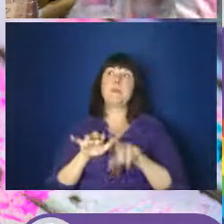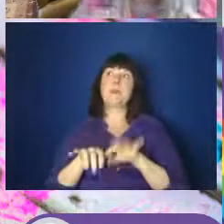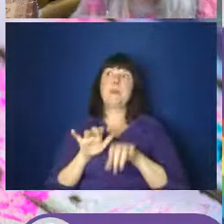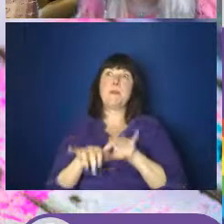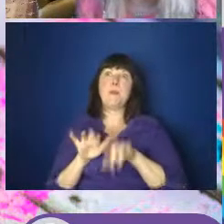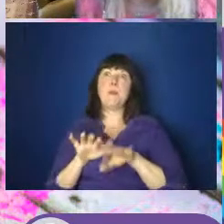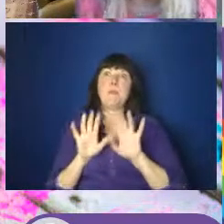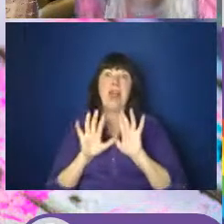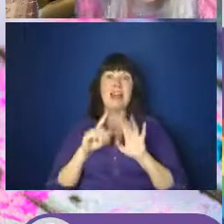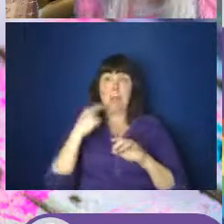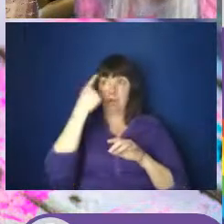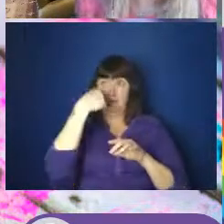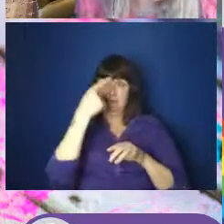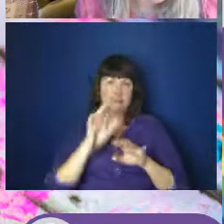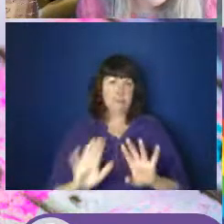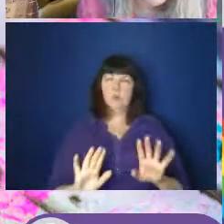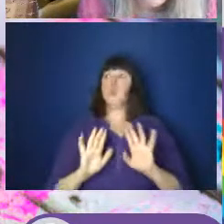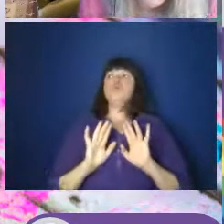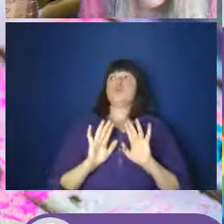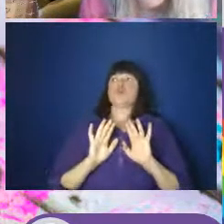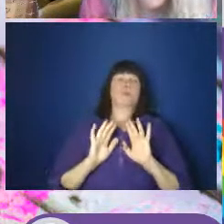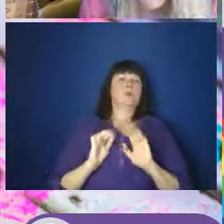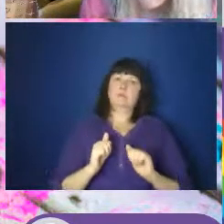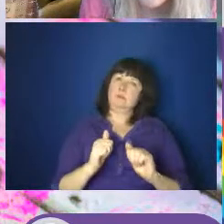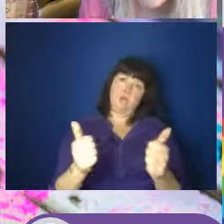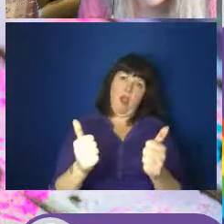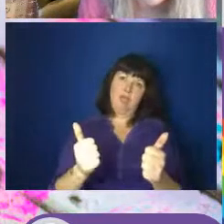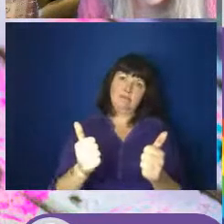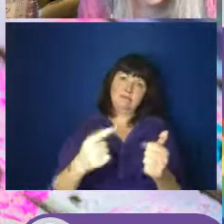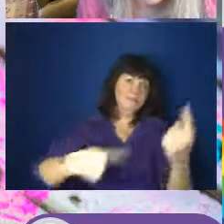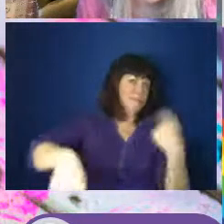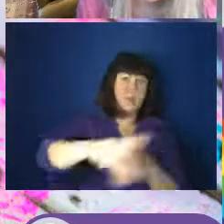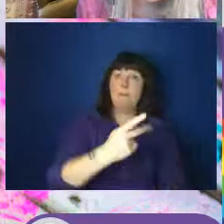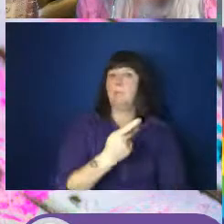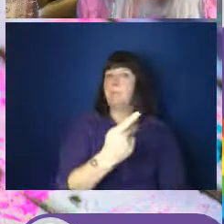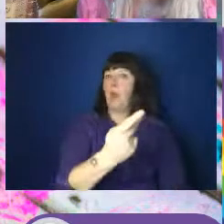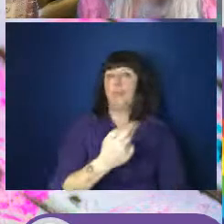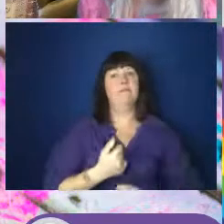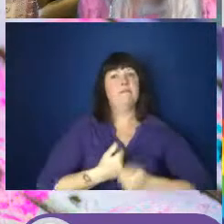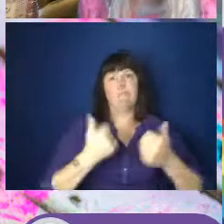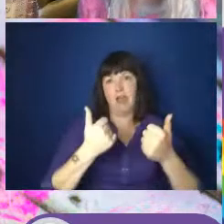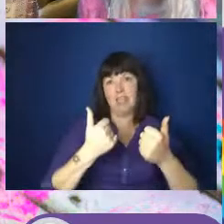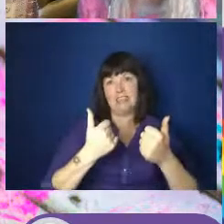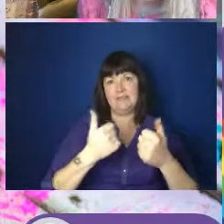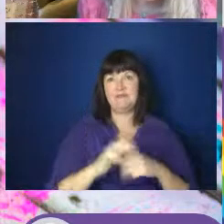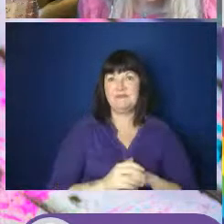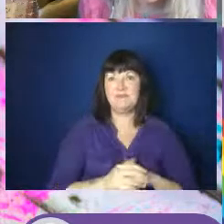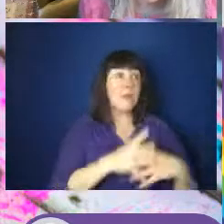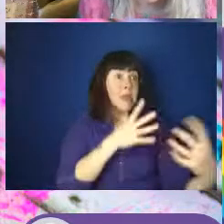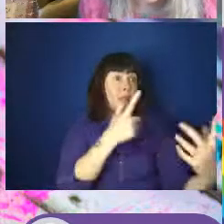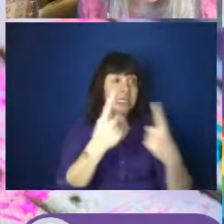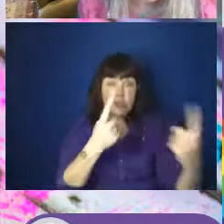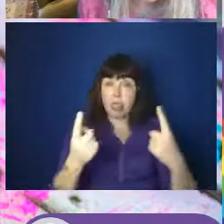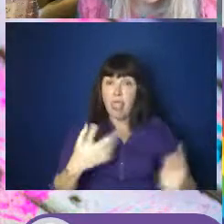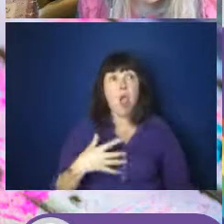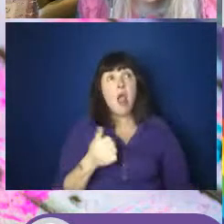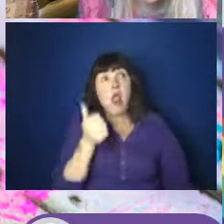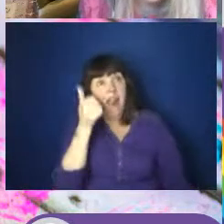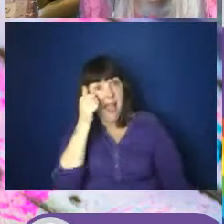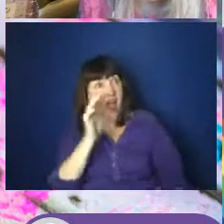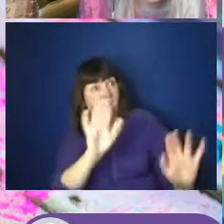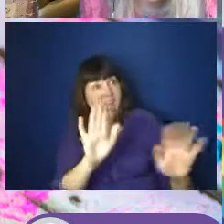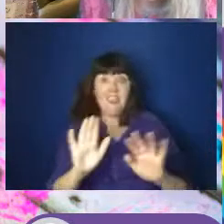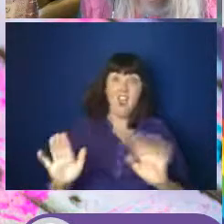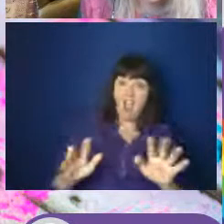hide away, you don't want to show yourself on screen, that is absolutely fine too. We just kind of want you to get to know each other, share